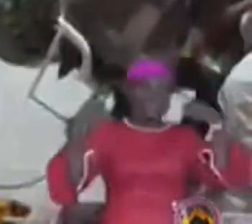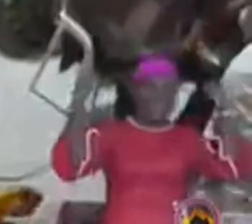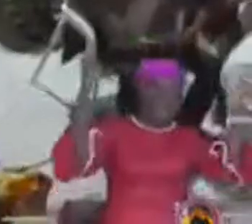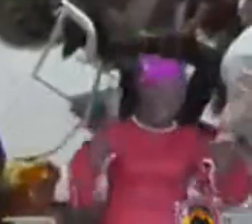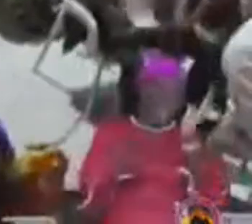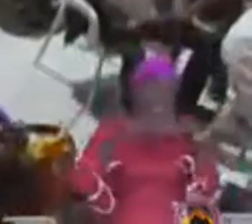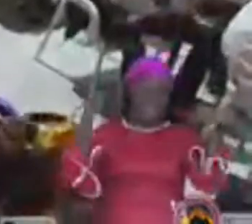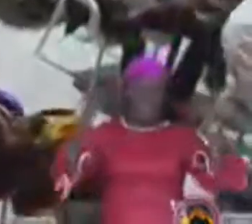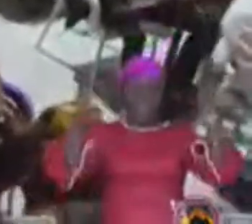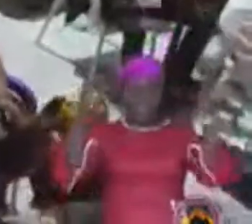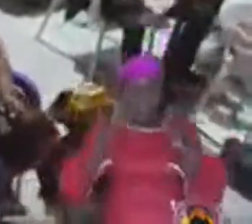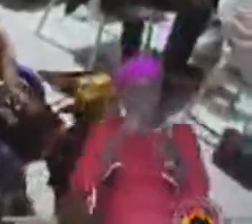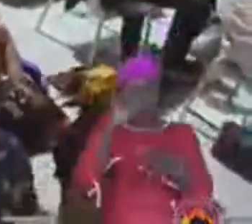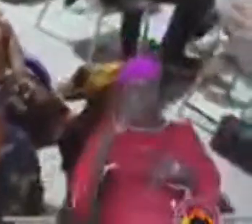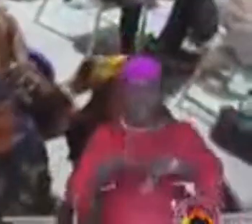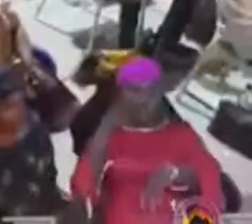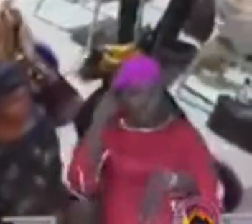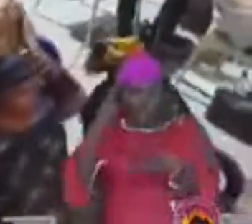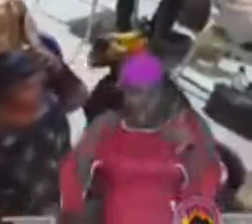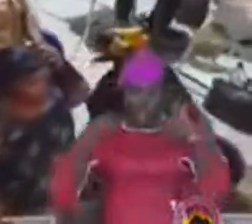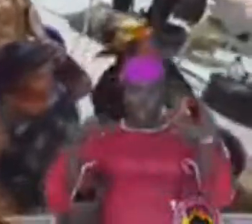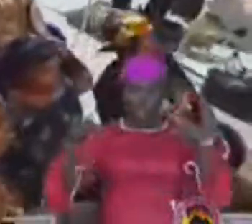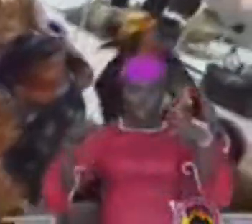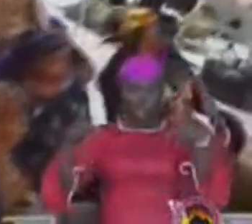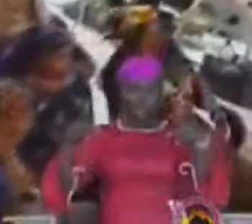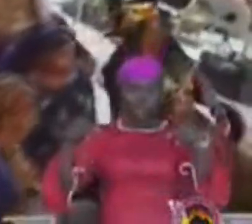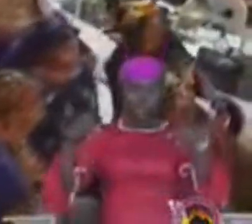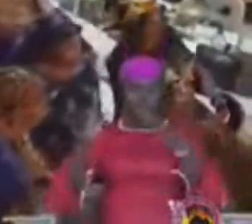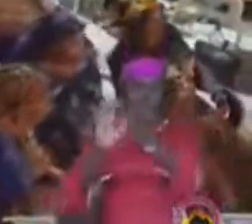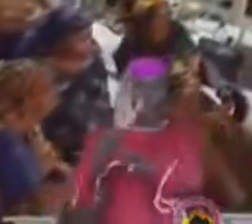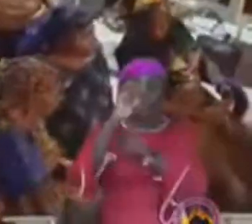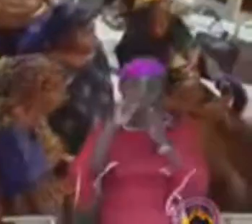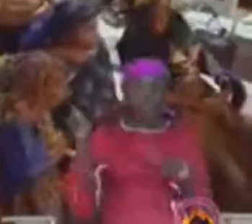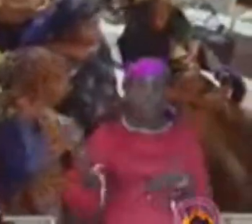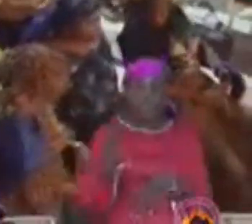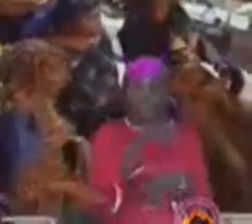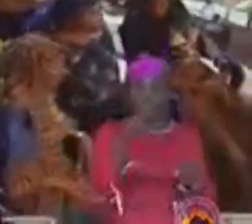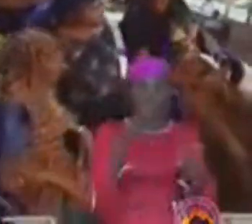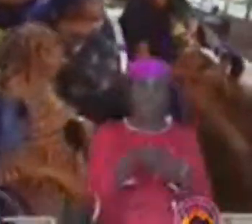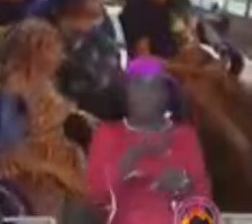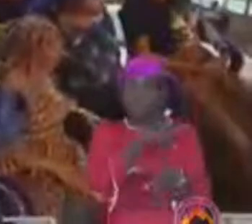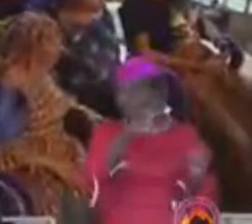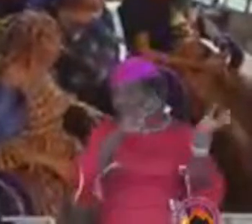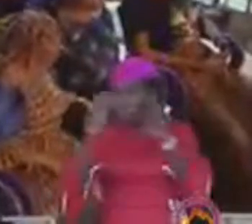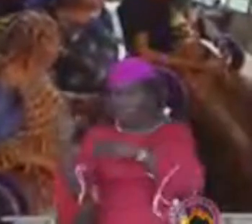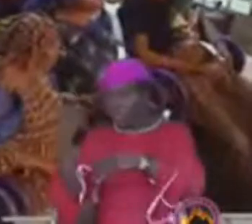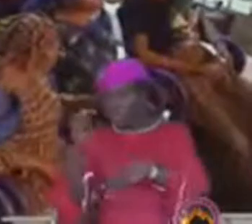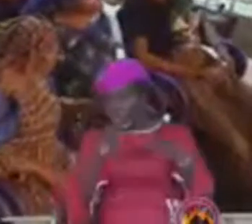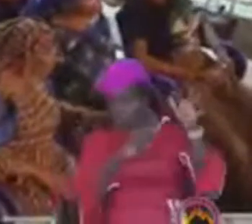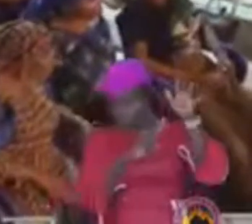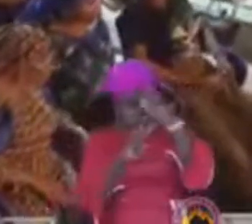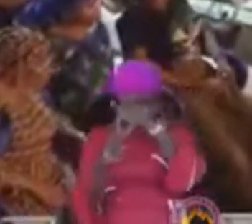It's time for announcements. God bless you as you watch the following videos.